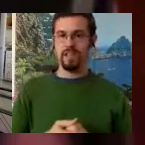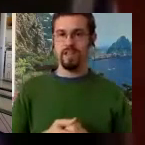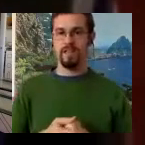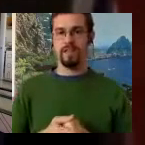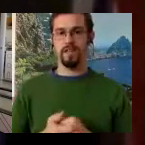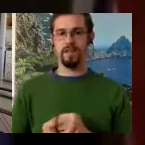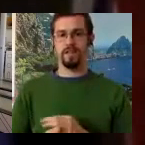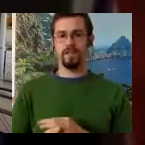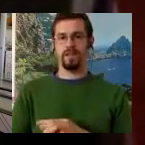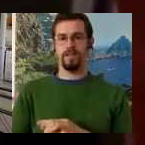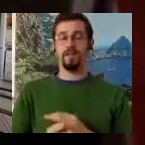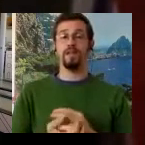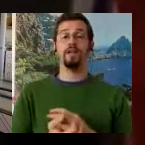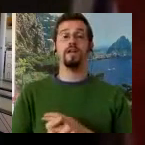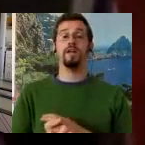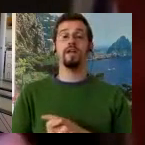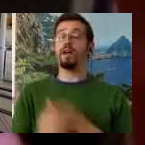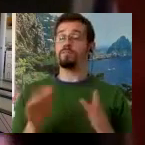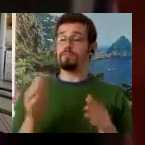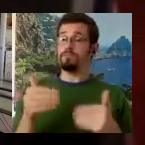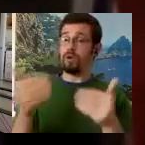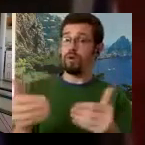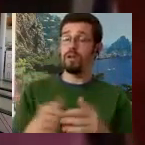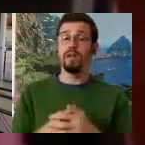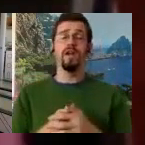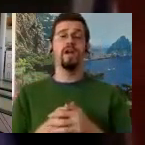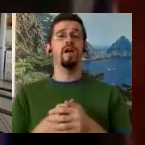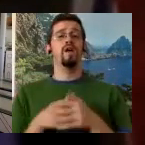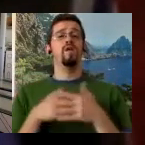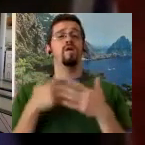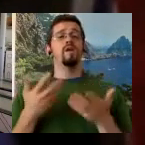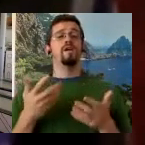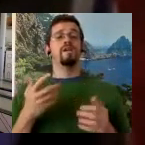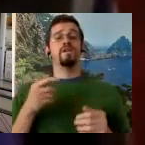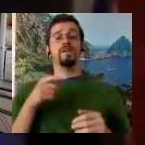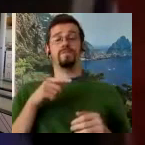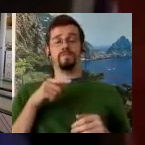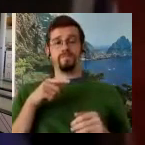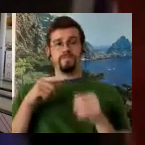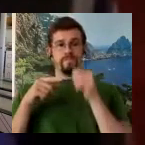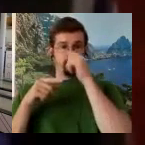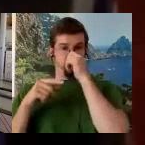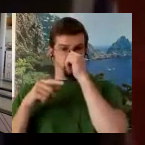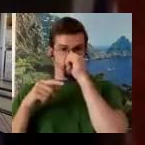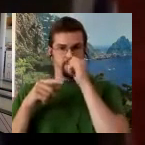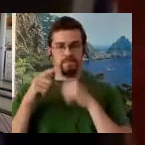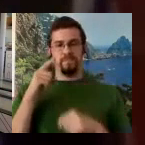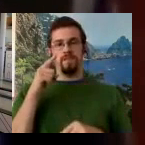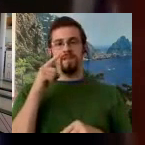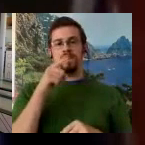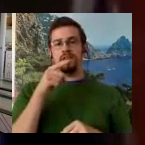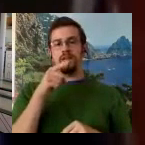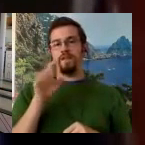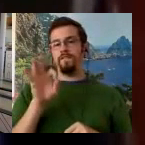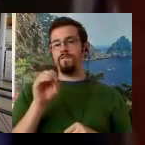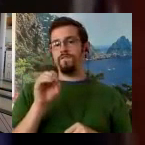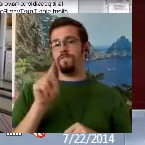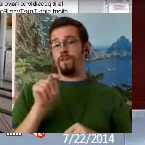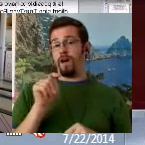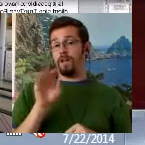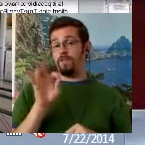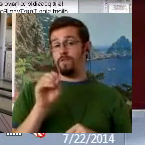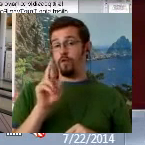then, right, yes, go ahead. Yeah, it uses the FontForge and the